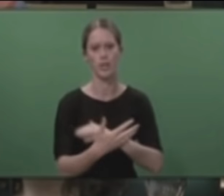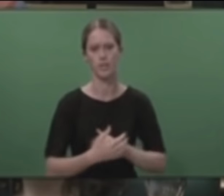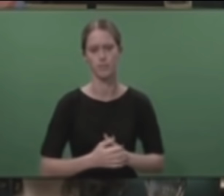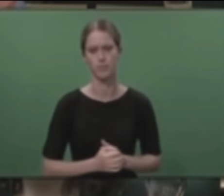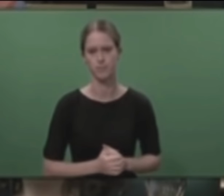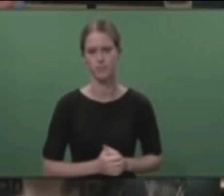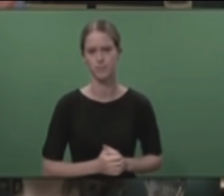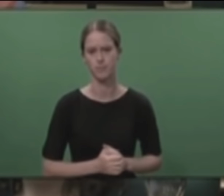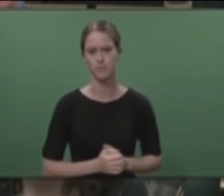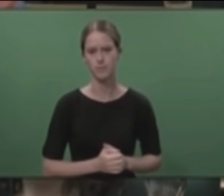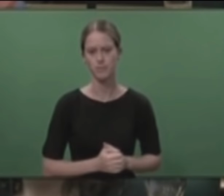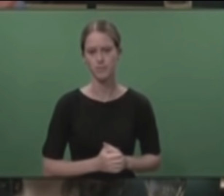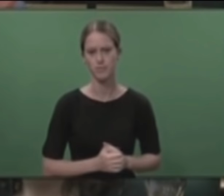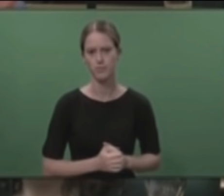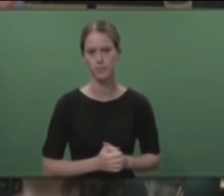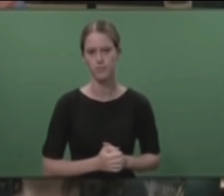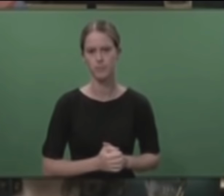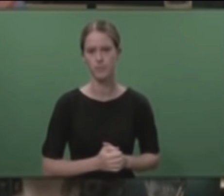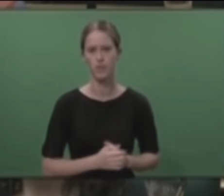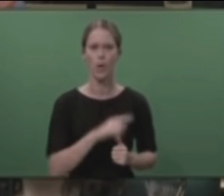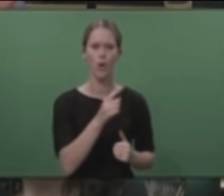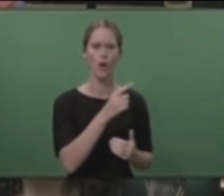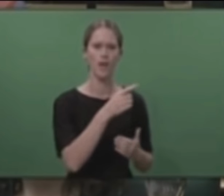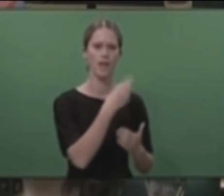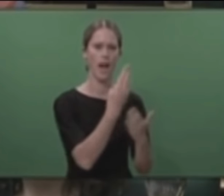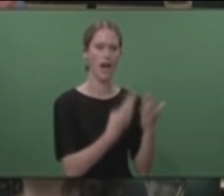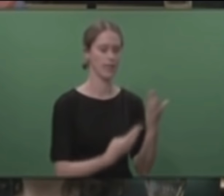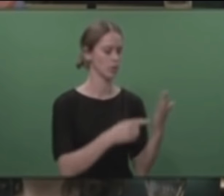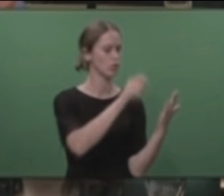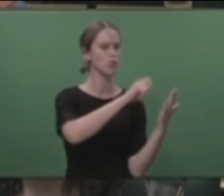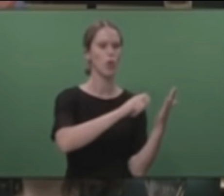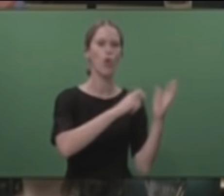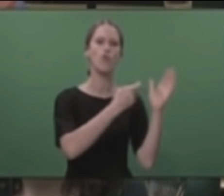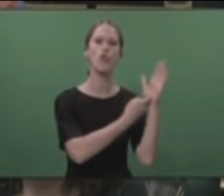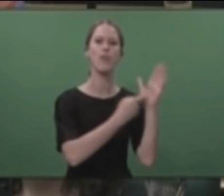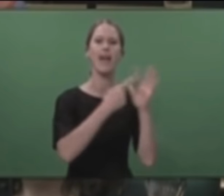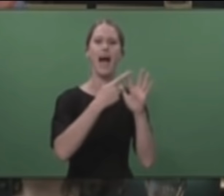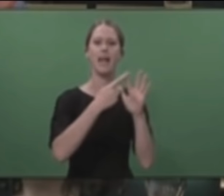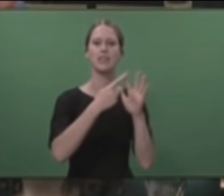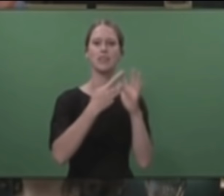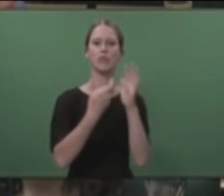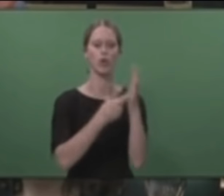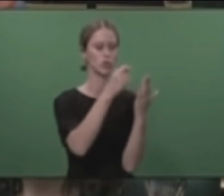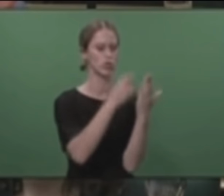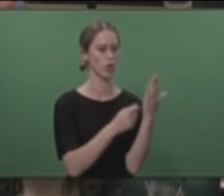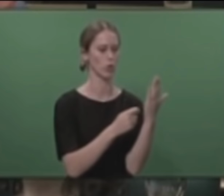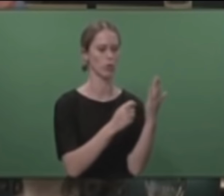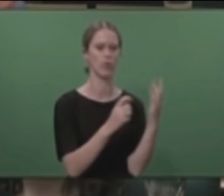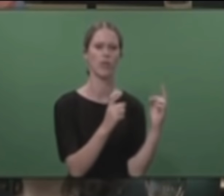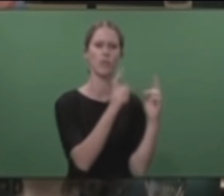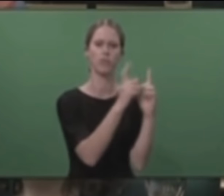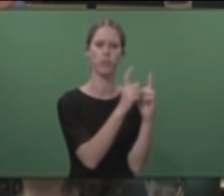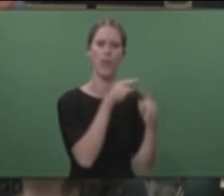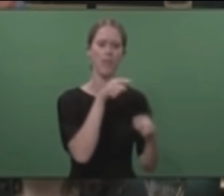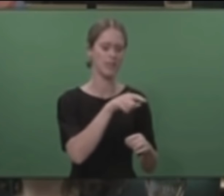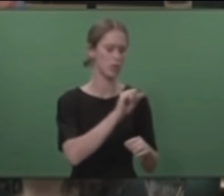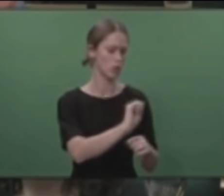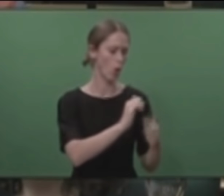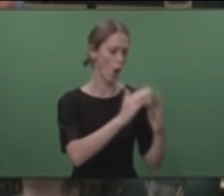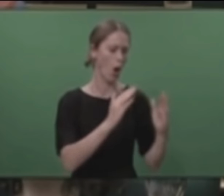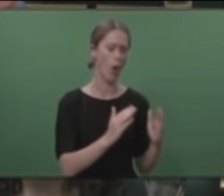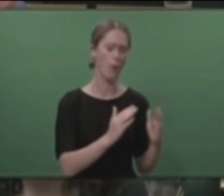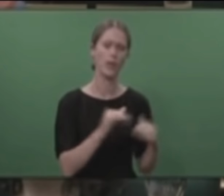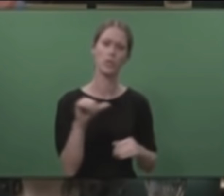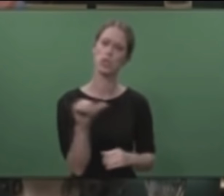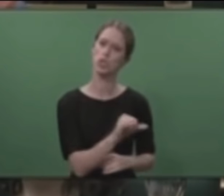As artist Ruby Alice Rose drew, This is your home. You should have